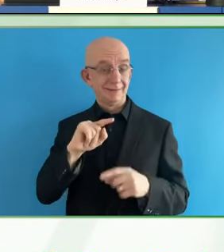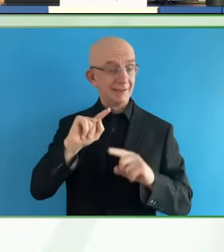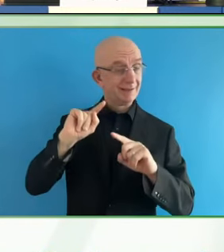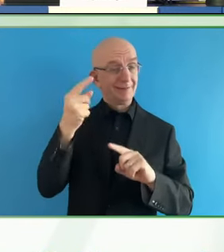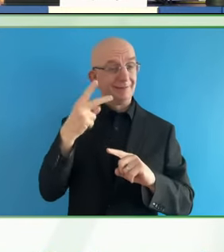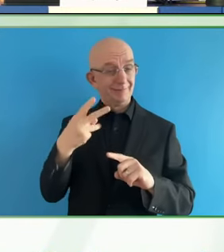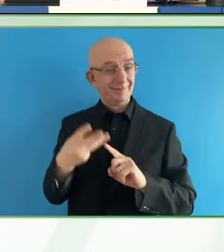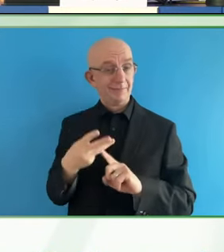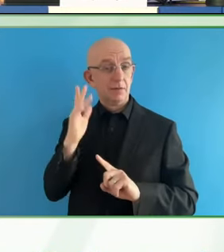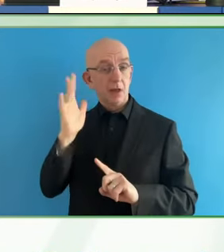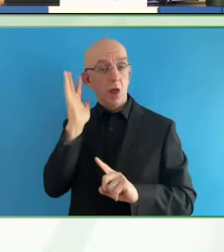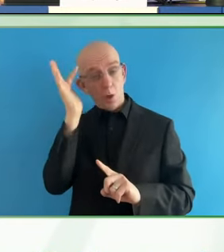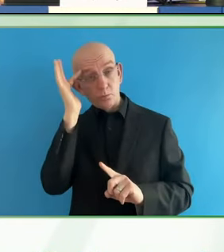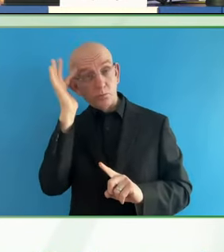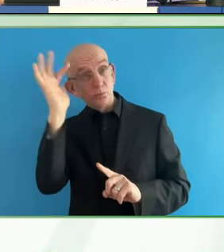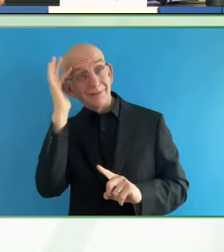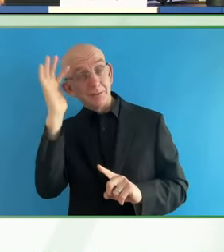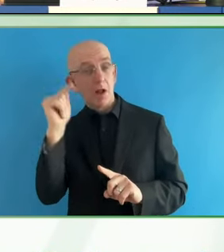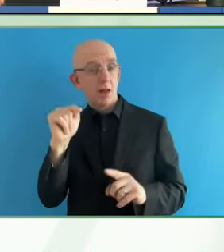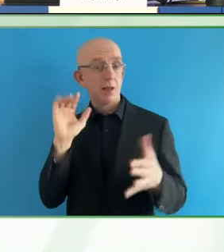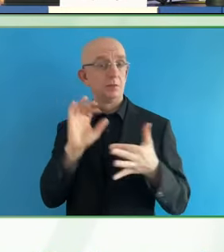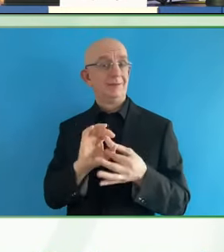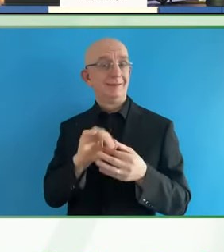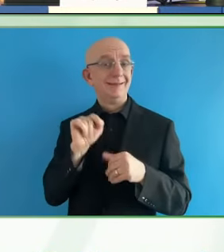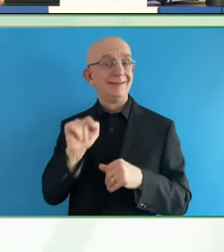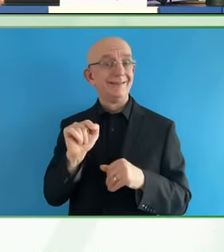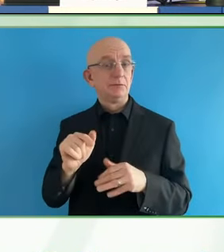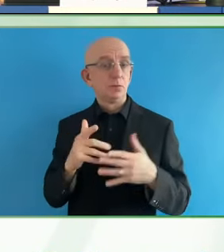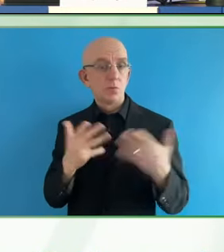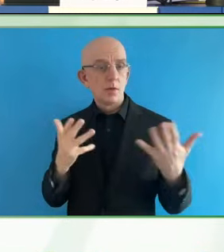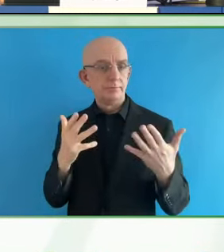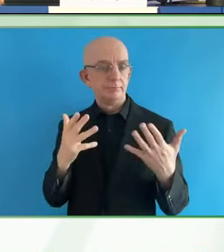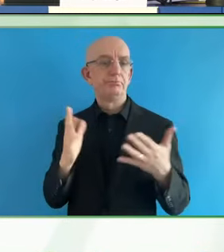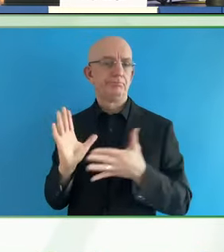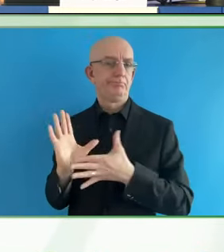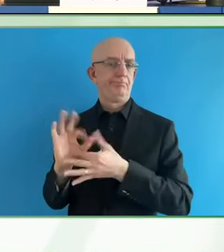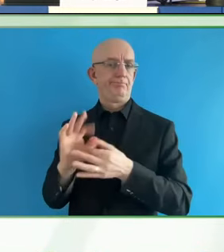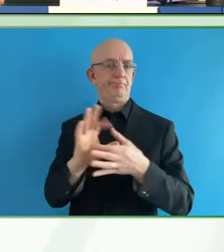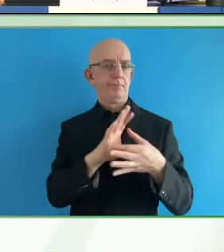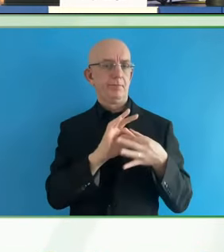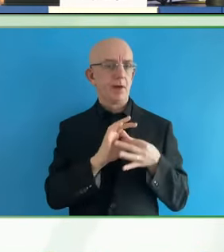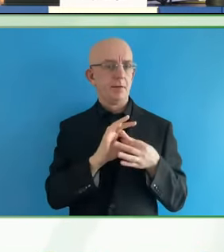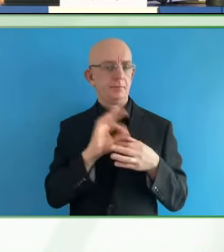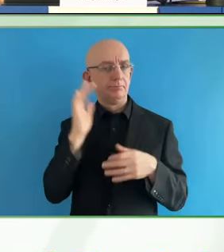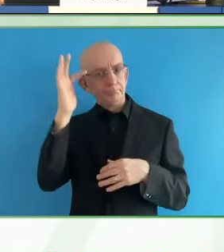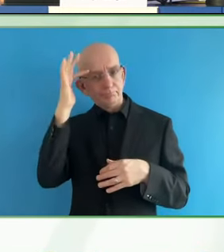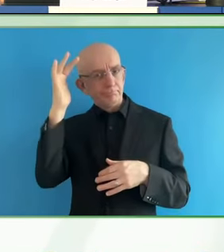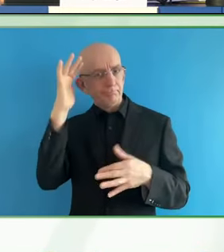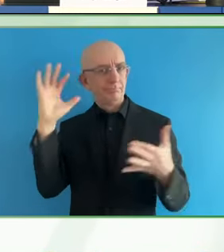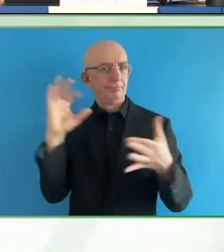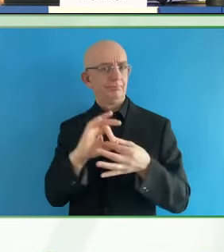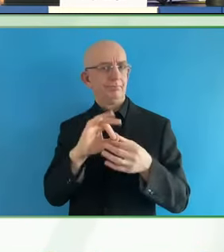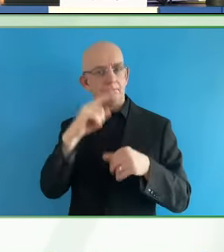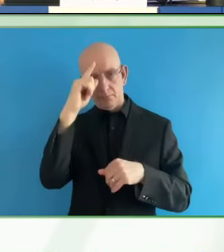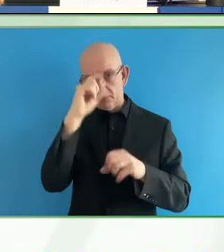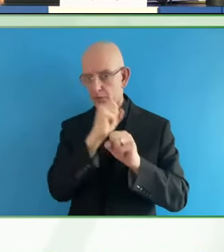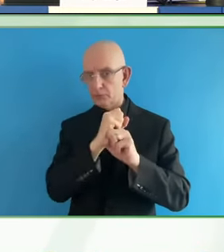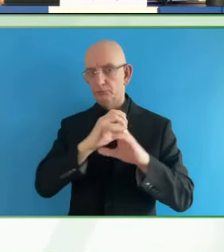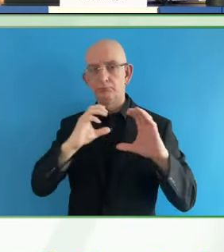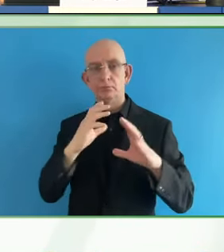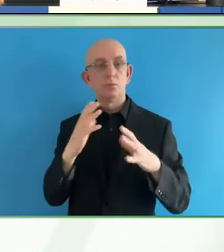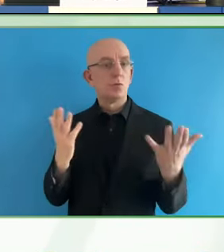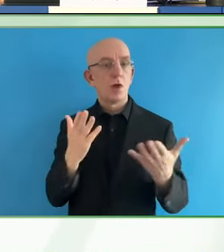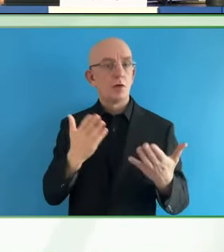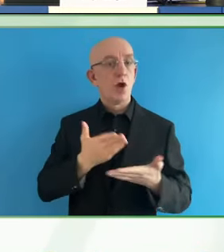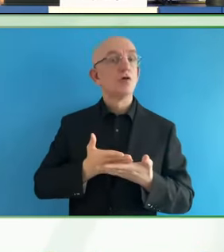set out five, have set out five requirements for the legislative and policy context.